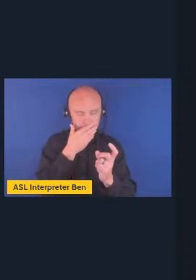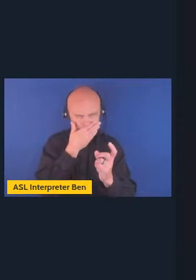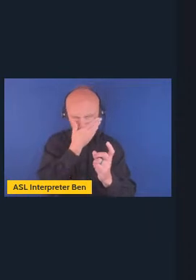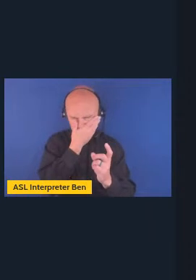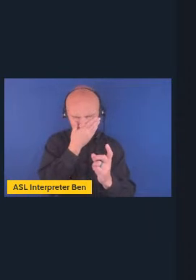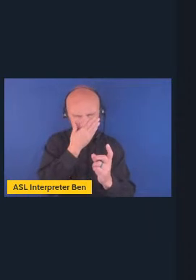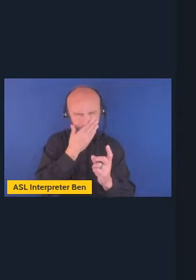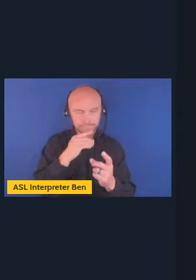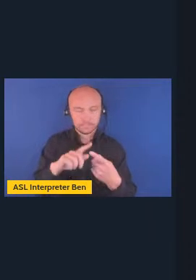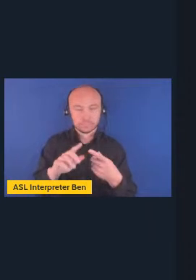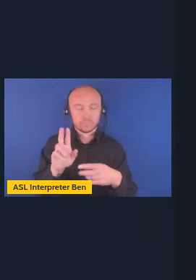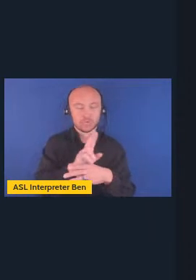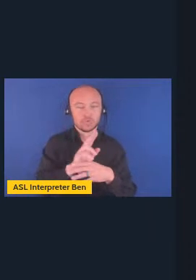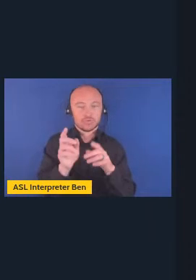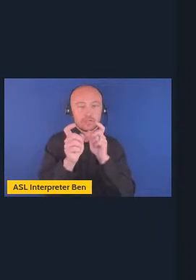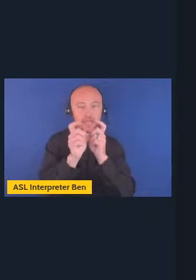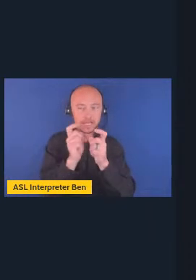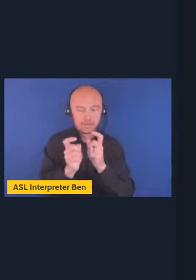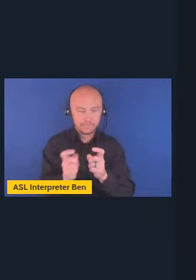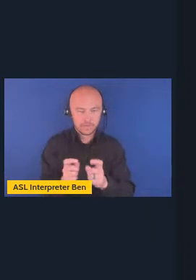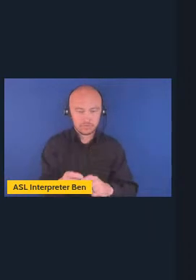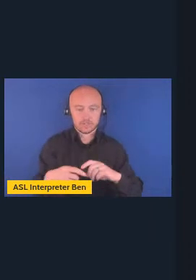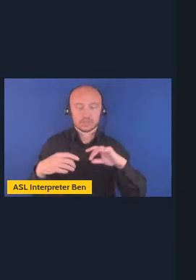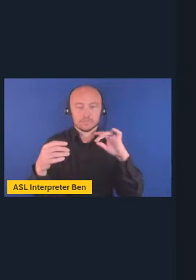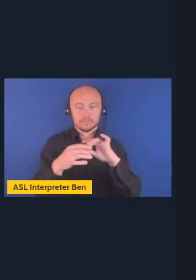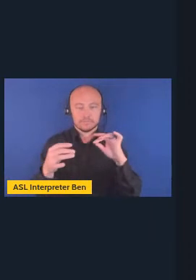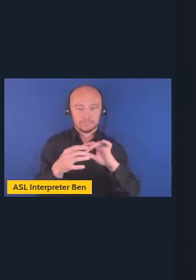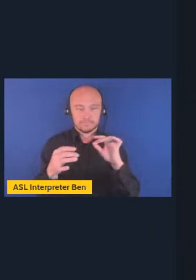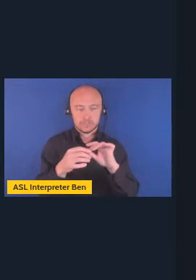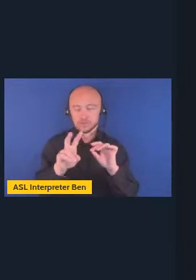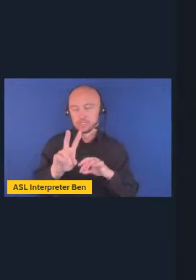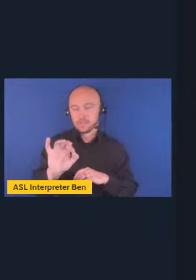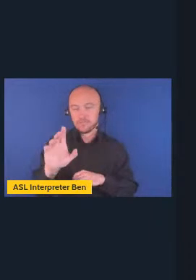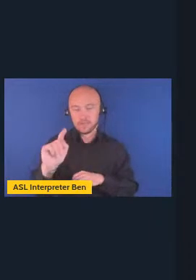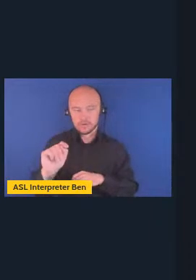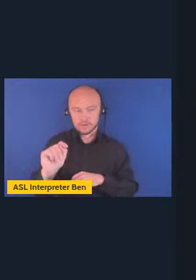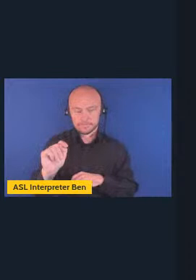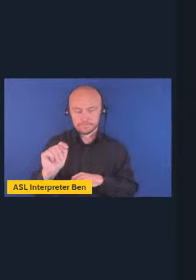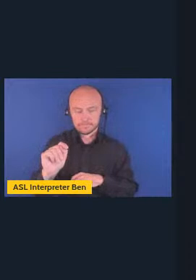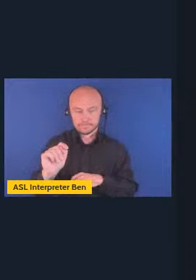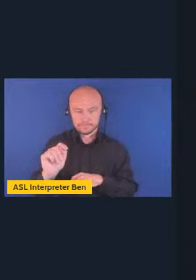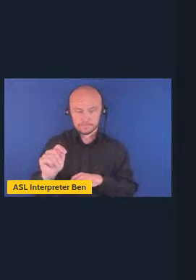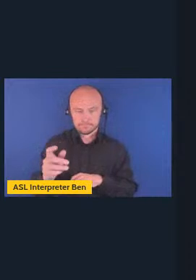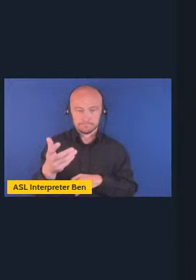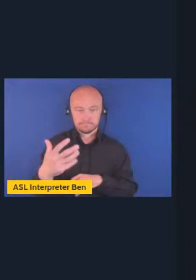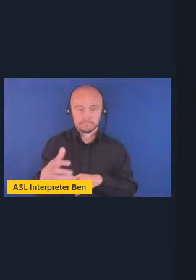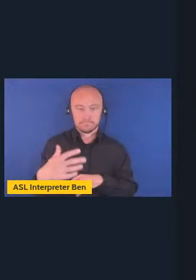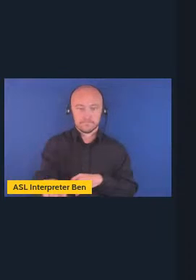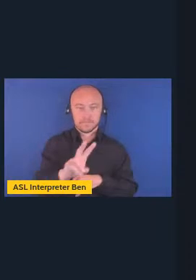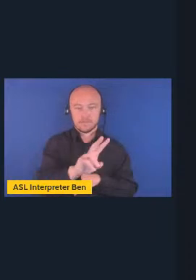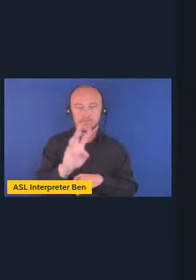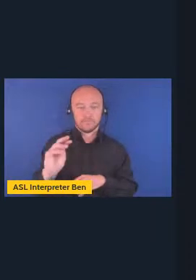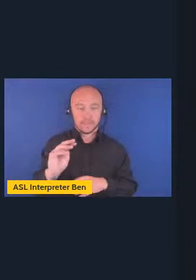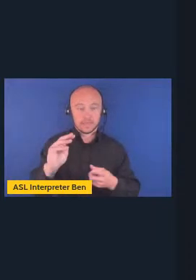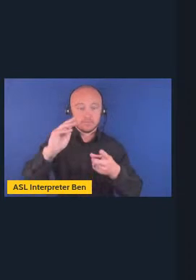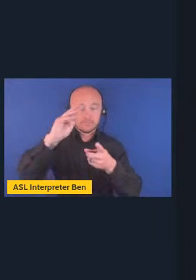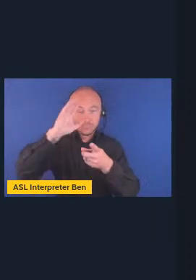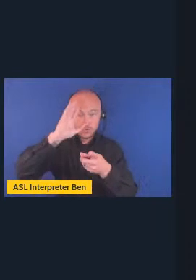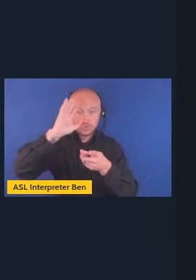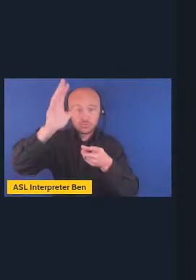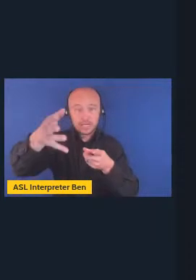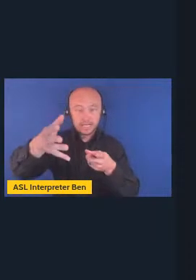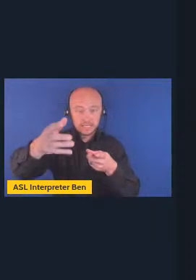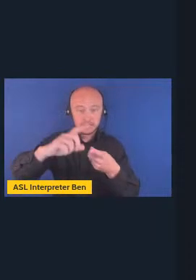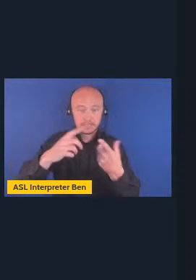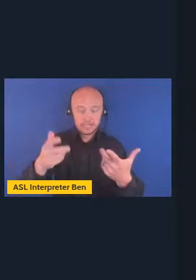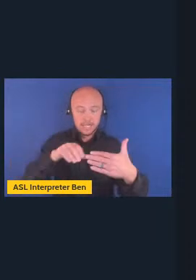the configuration mentioned in the Vagrant file. Once virtual machine got created, we need to